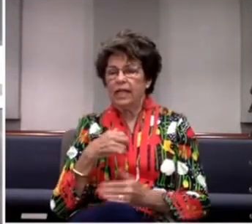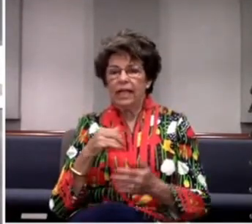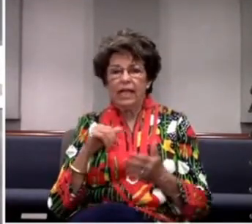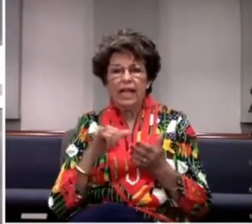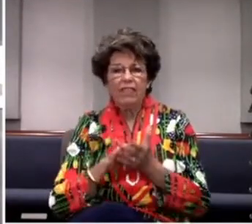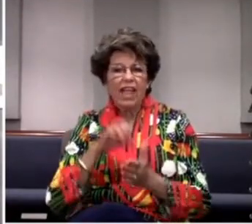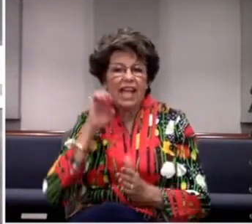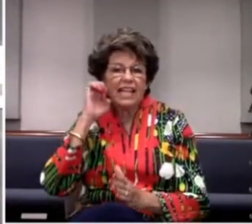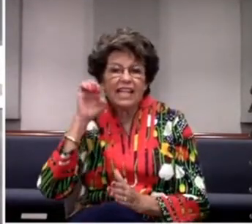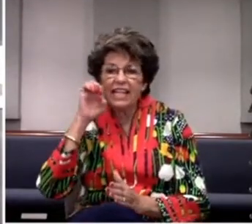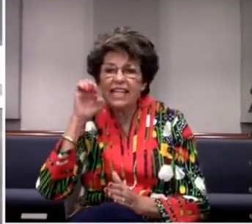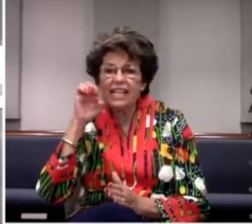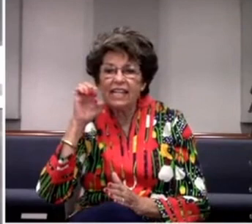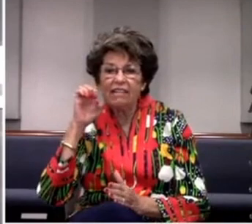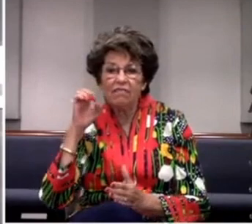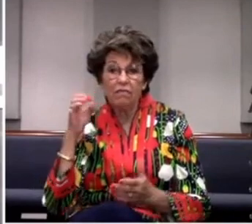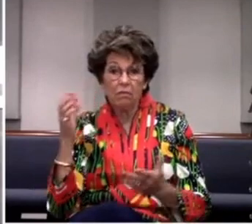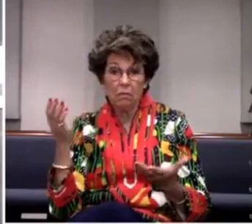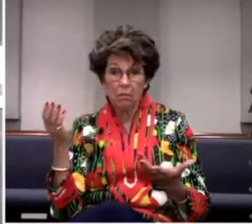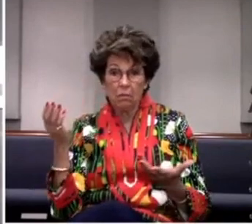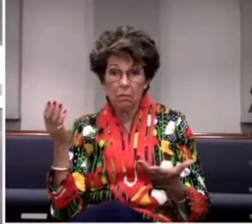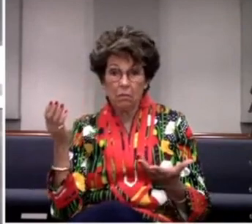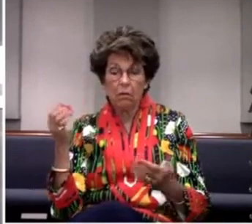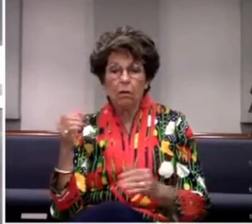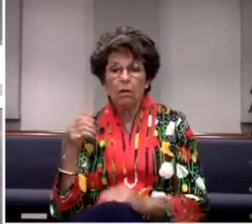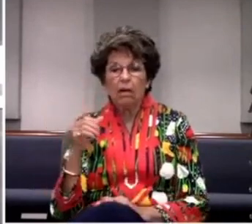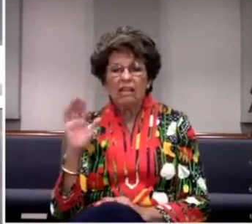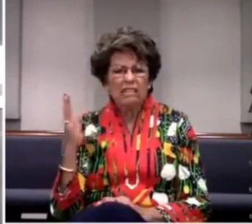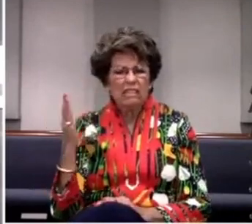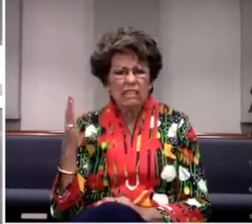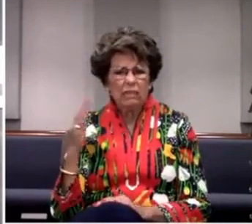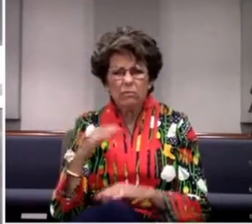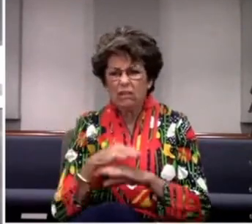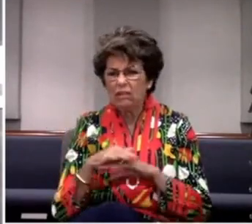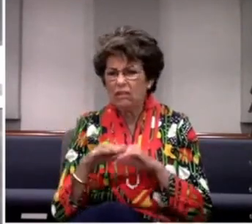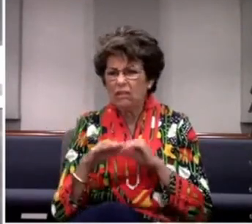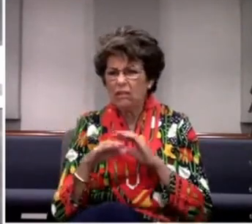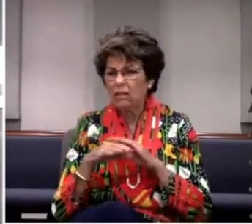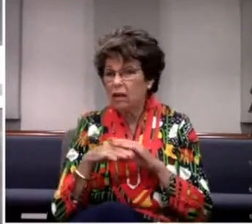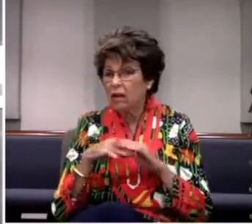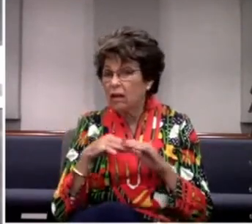to her. Maybe because she was so new in her creation.